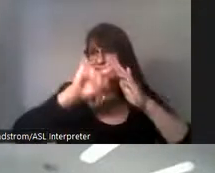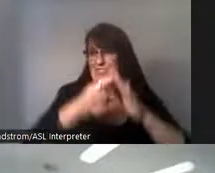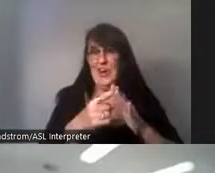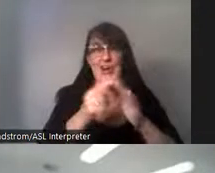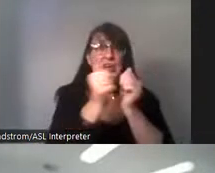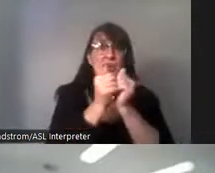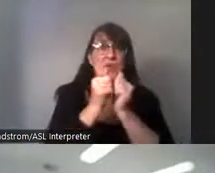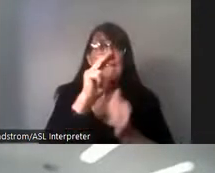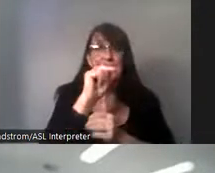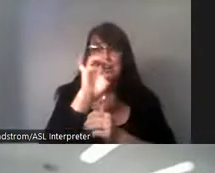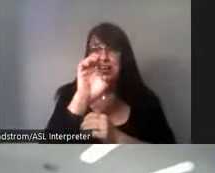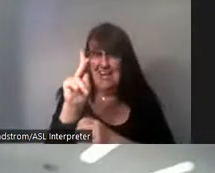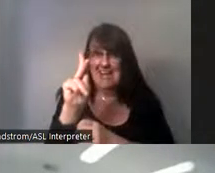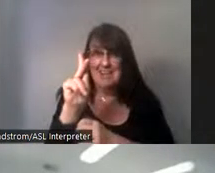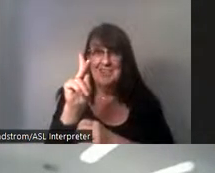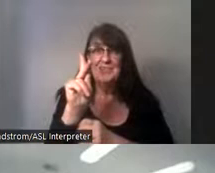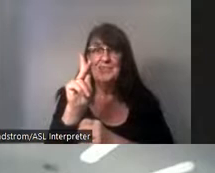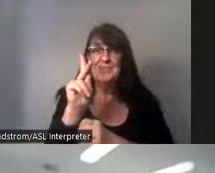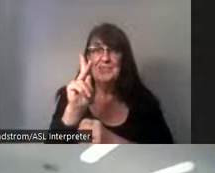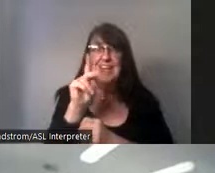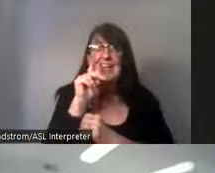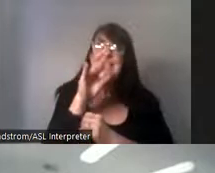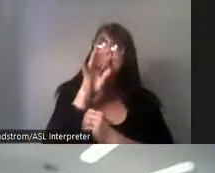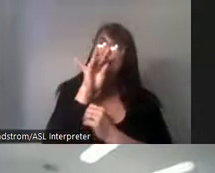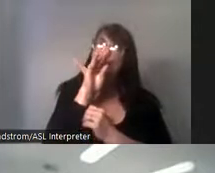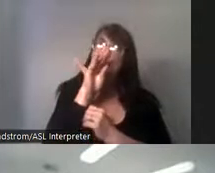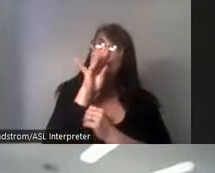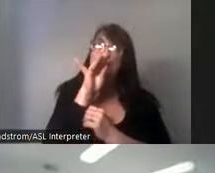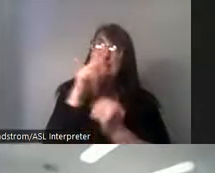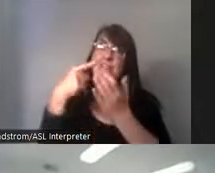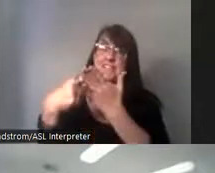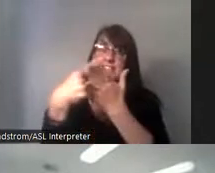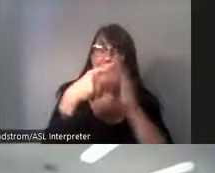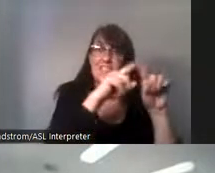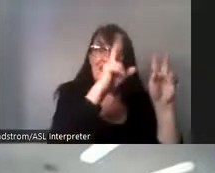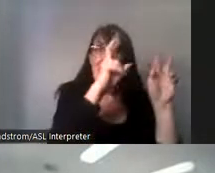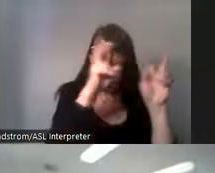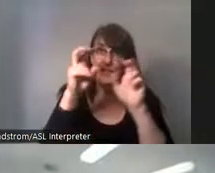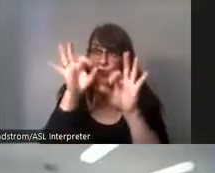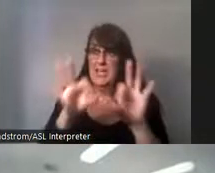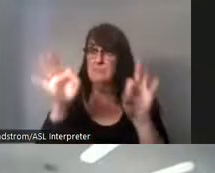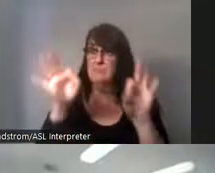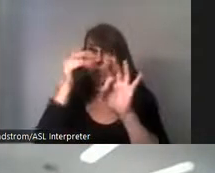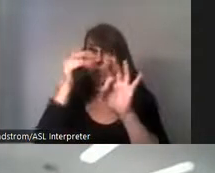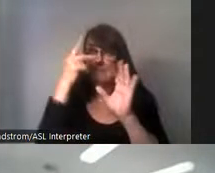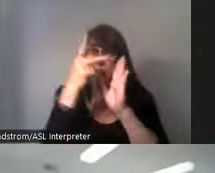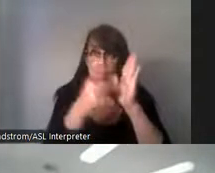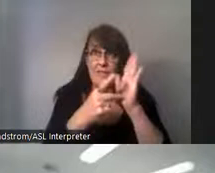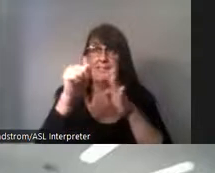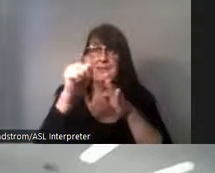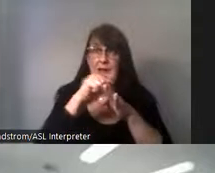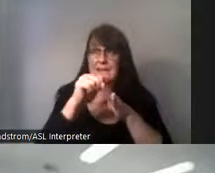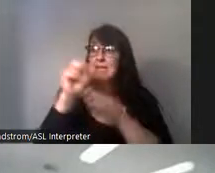with Nick, who's gonna speak to some issues that will be important to the Policy and Practices